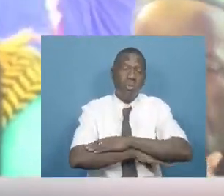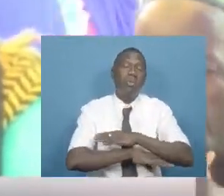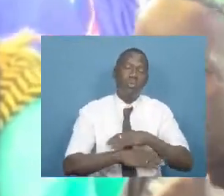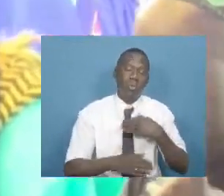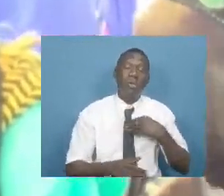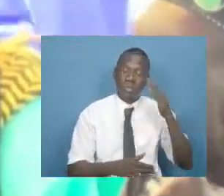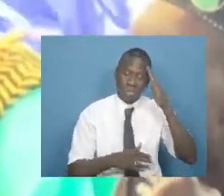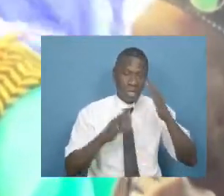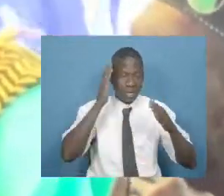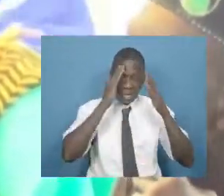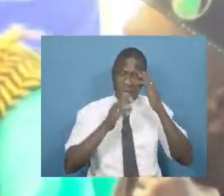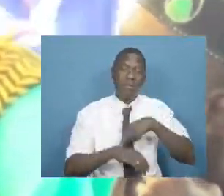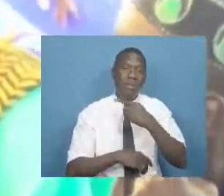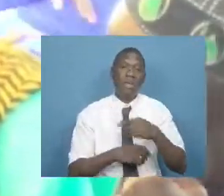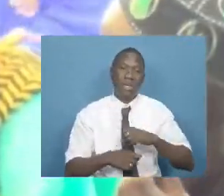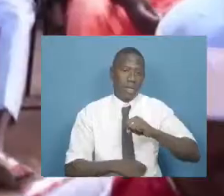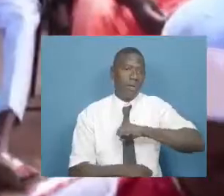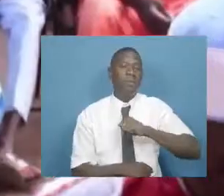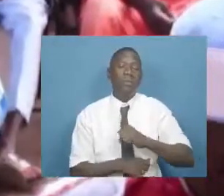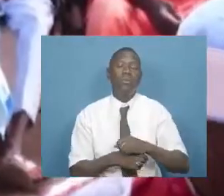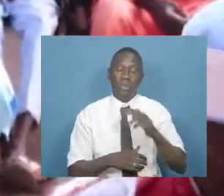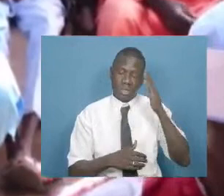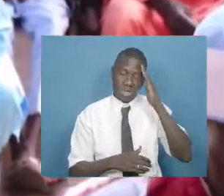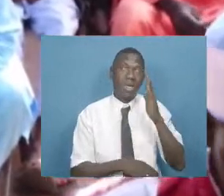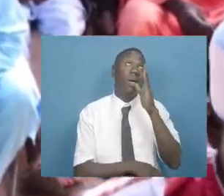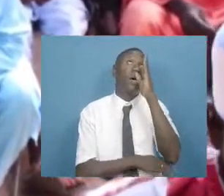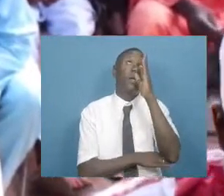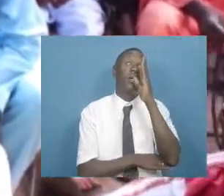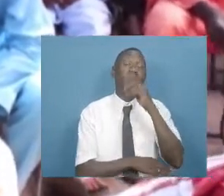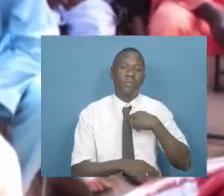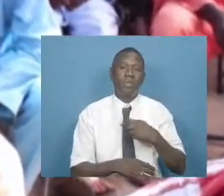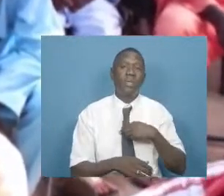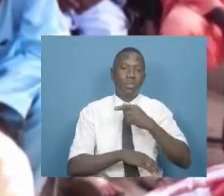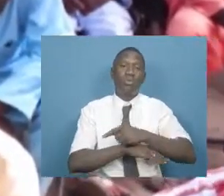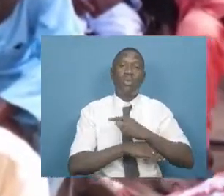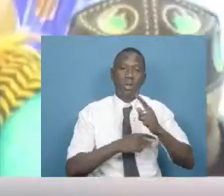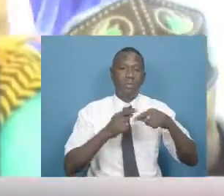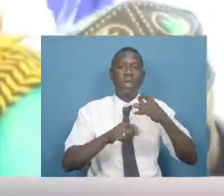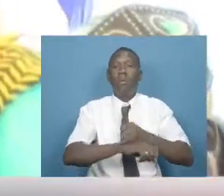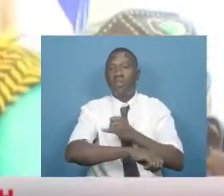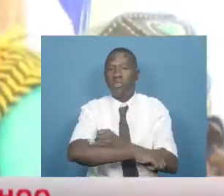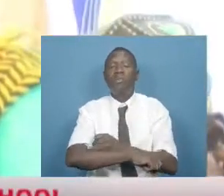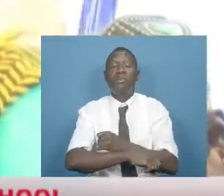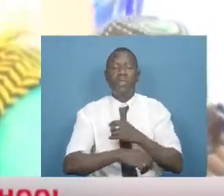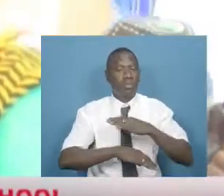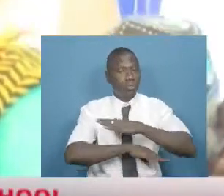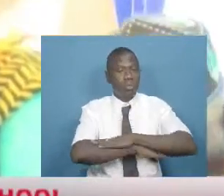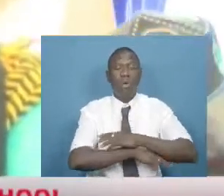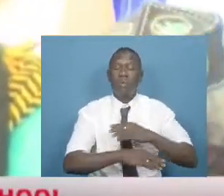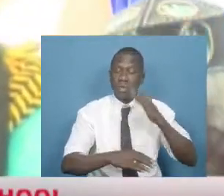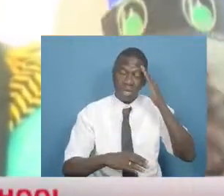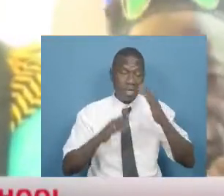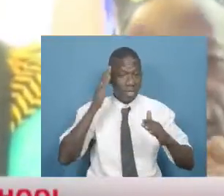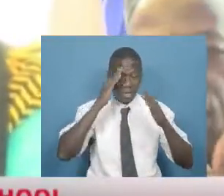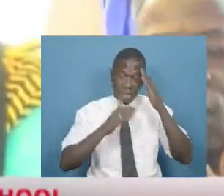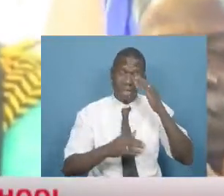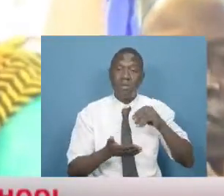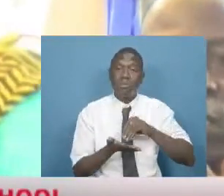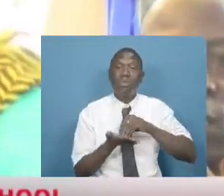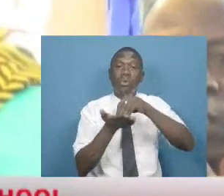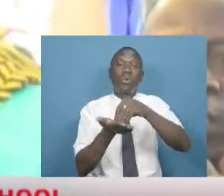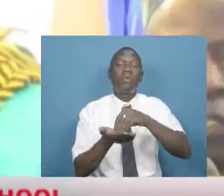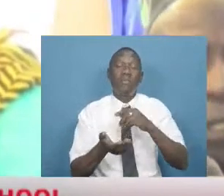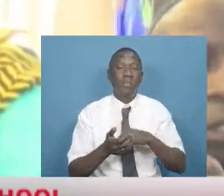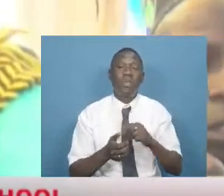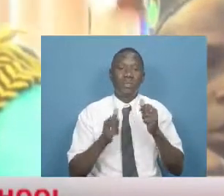Allah that the school has progressed over the years. These new structures have improved the school, and we thank the sponsors for a wonderful